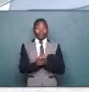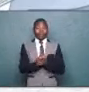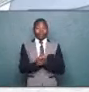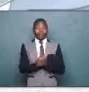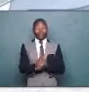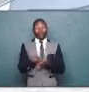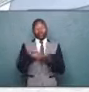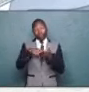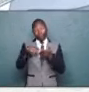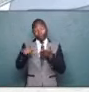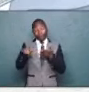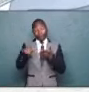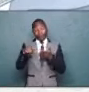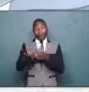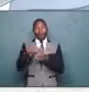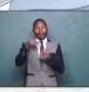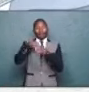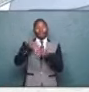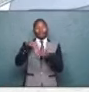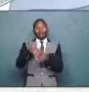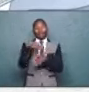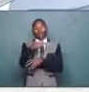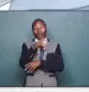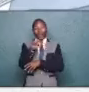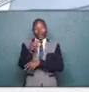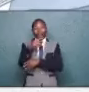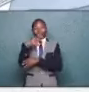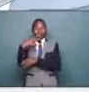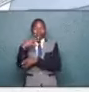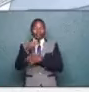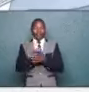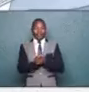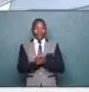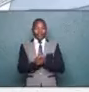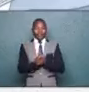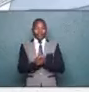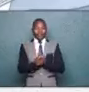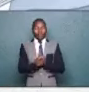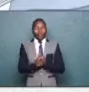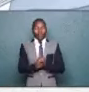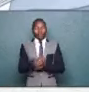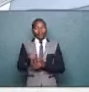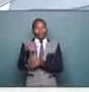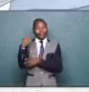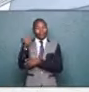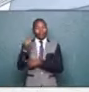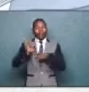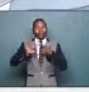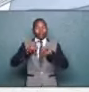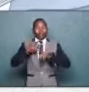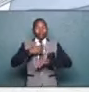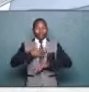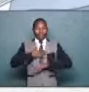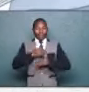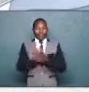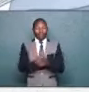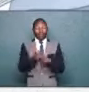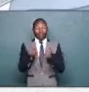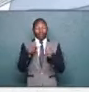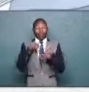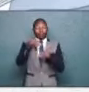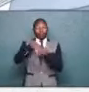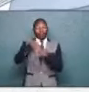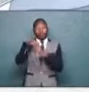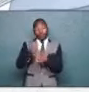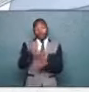voter registration for the 2025 general election. My fellow Malawians, in preparation for the